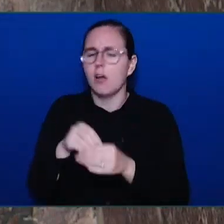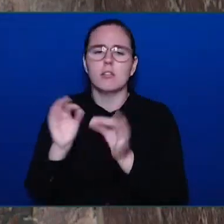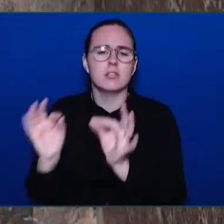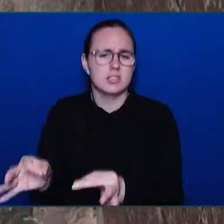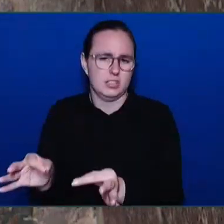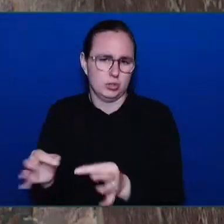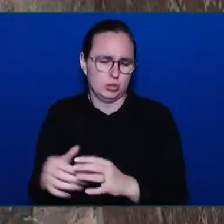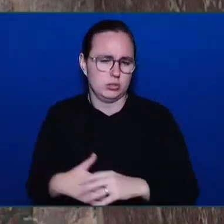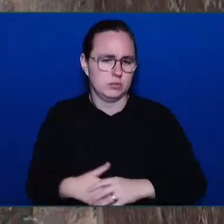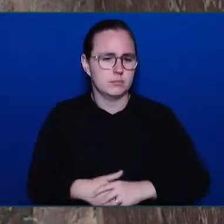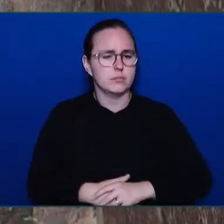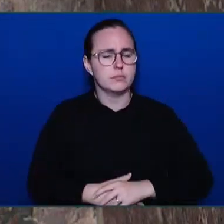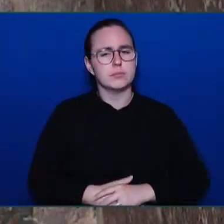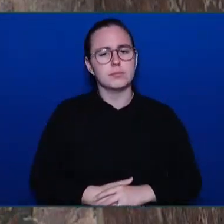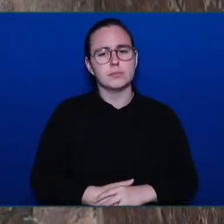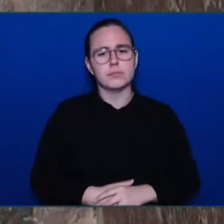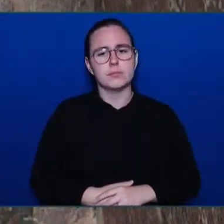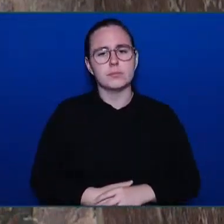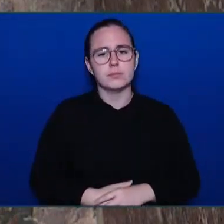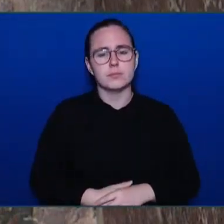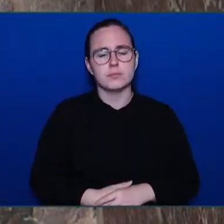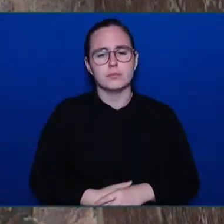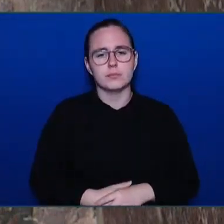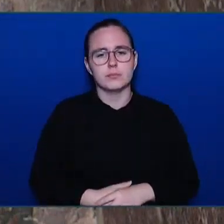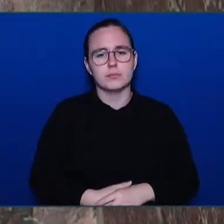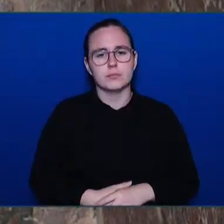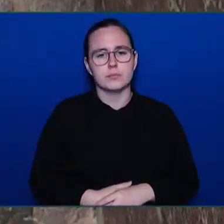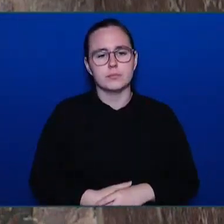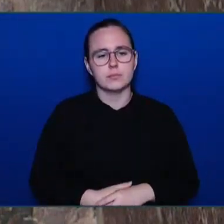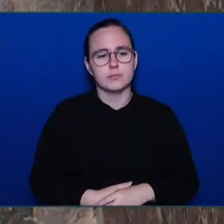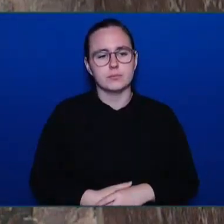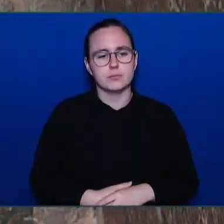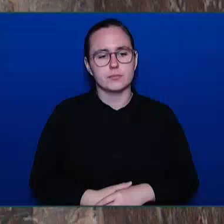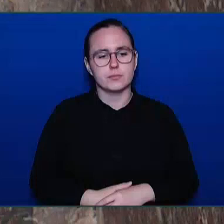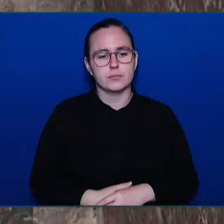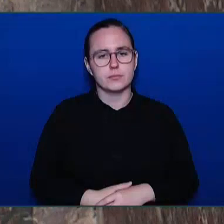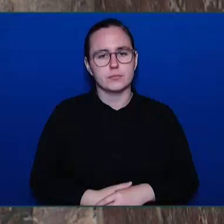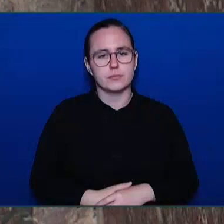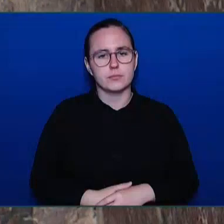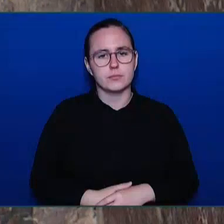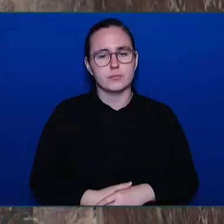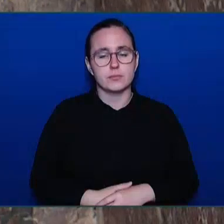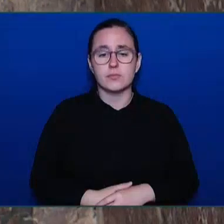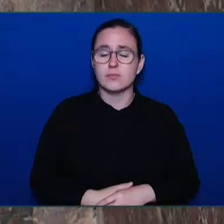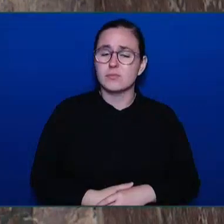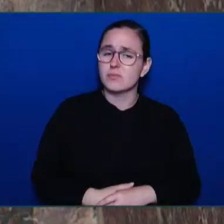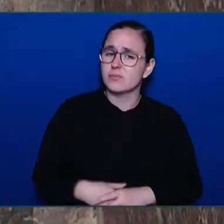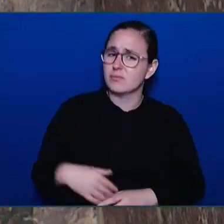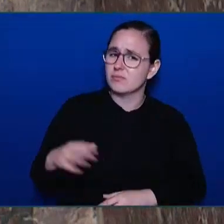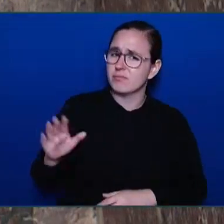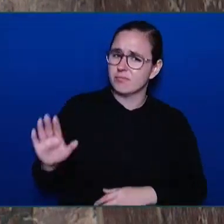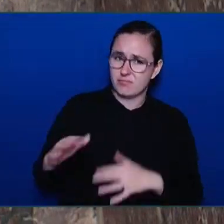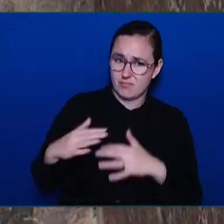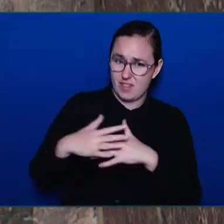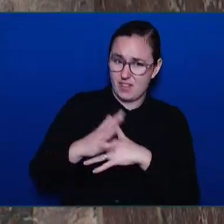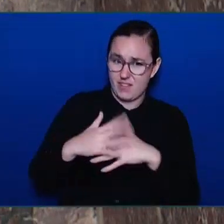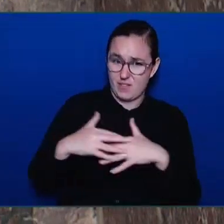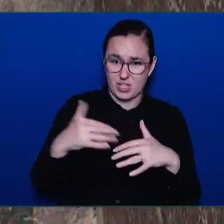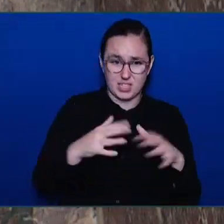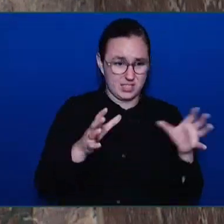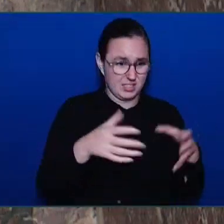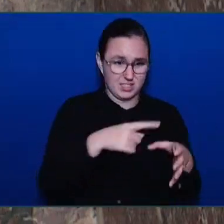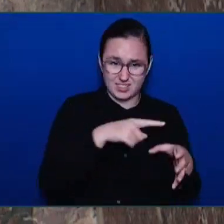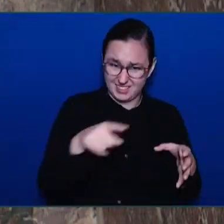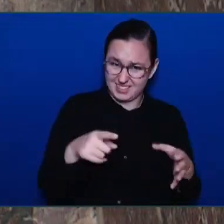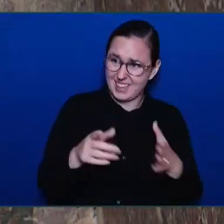Mr. Speaker, nations in our province are asking for respect. And quite frankly, Mr. Speaker, that answer shows a real